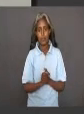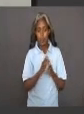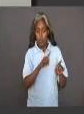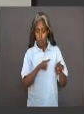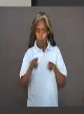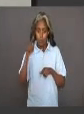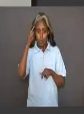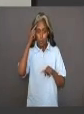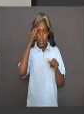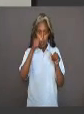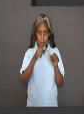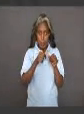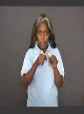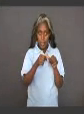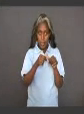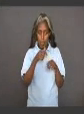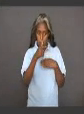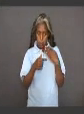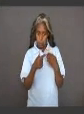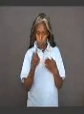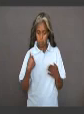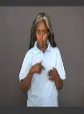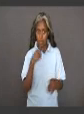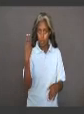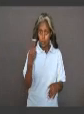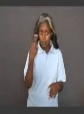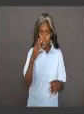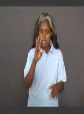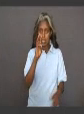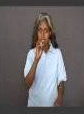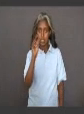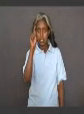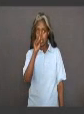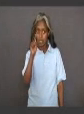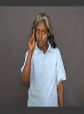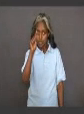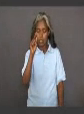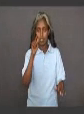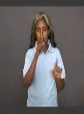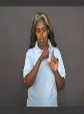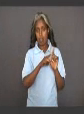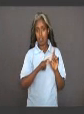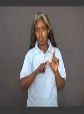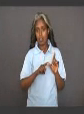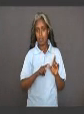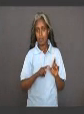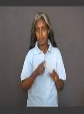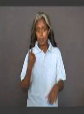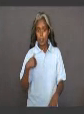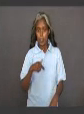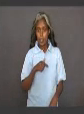Also remember, although we are using a 60-degree angle,